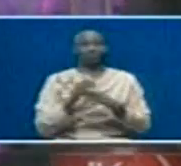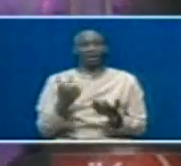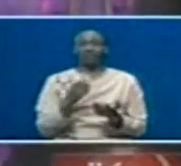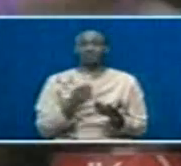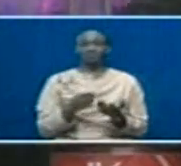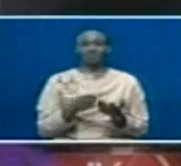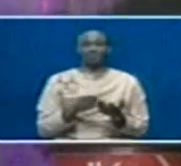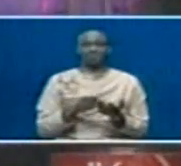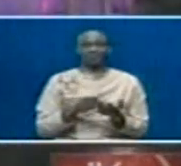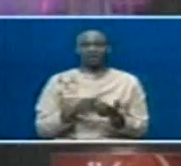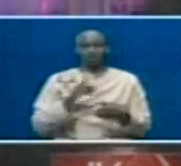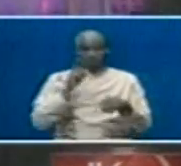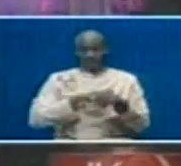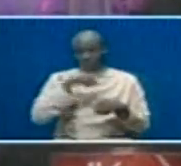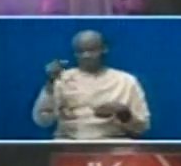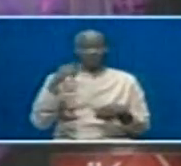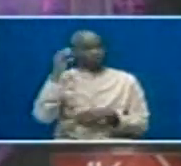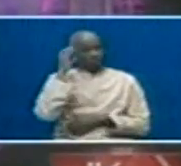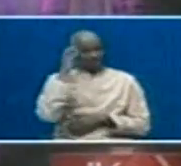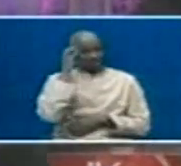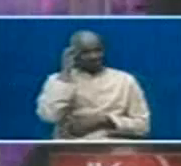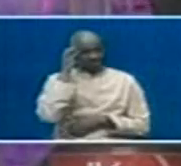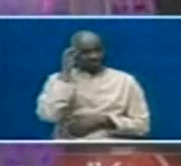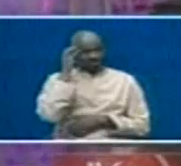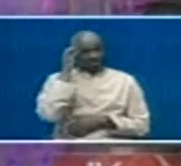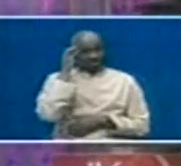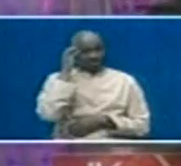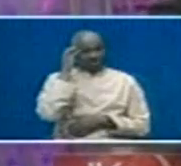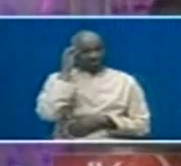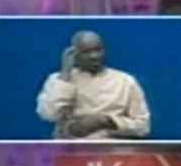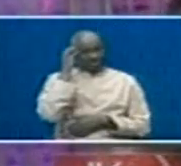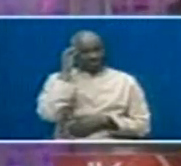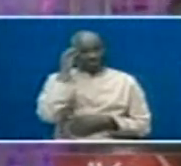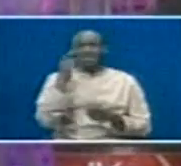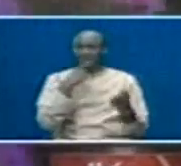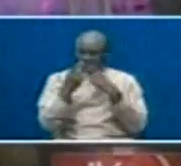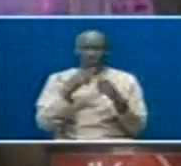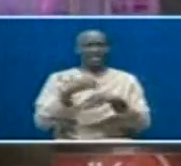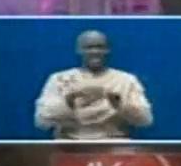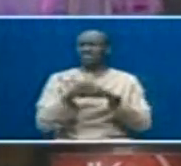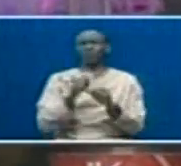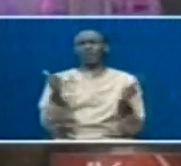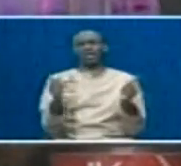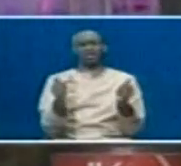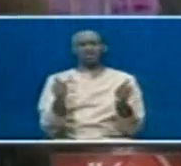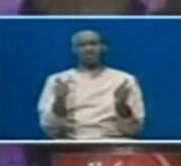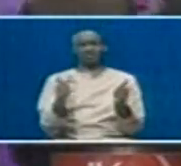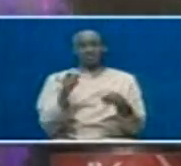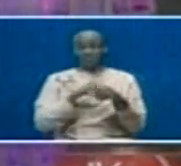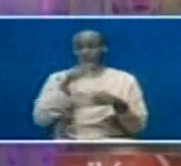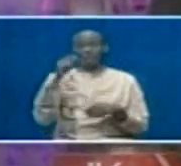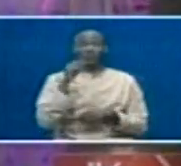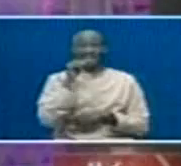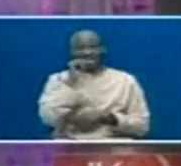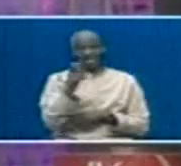because when I went to my college, I was speaking better English than when I went to England. So